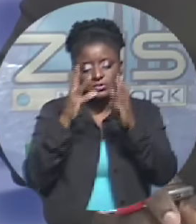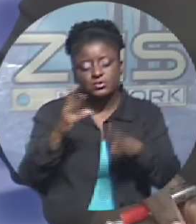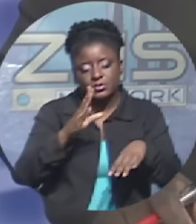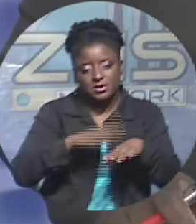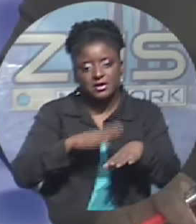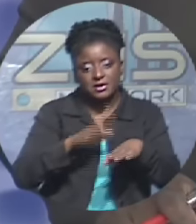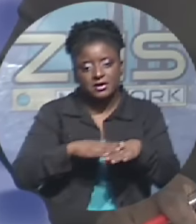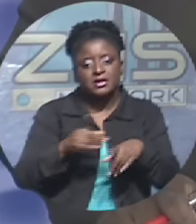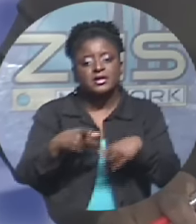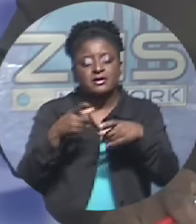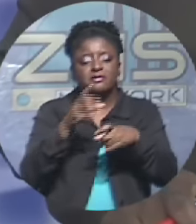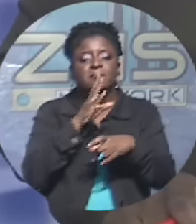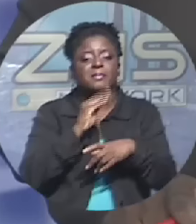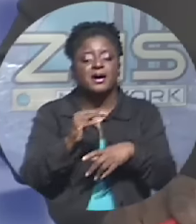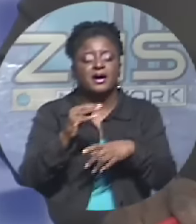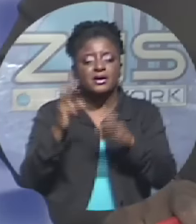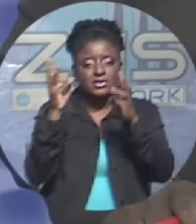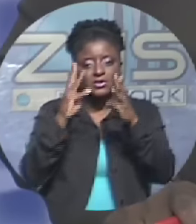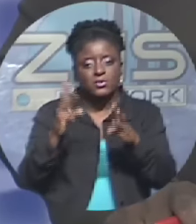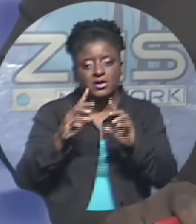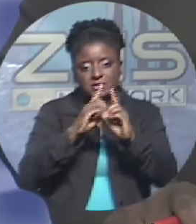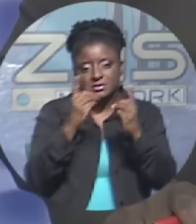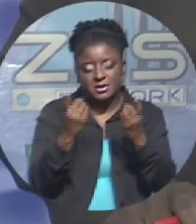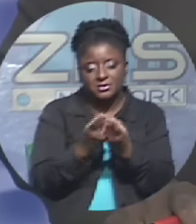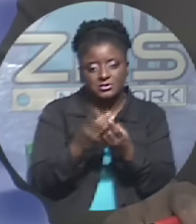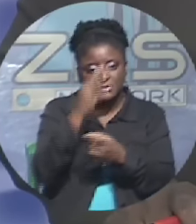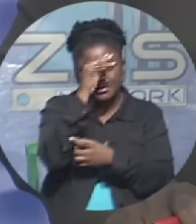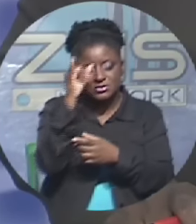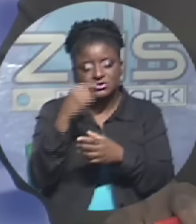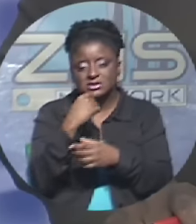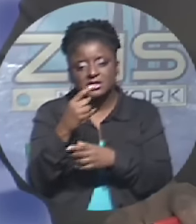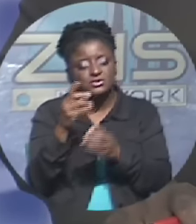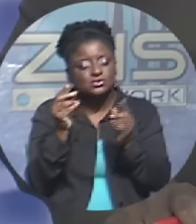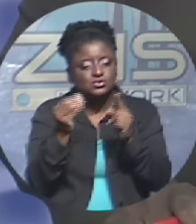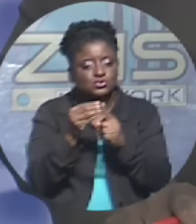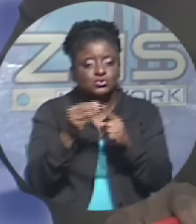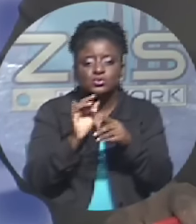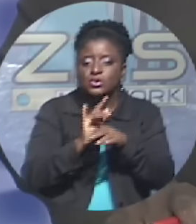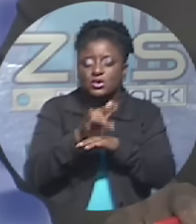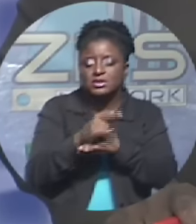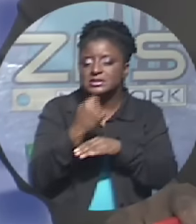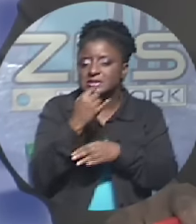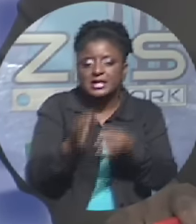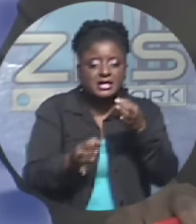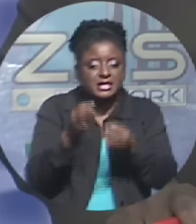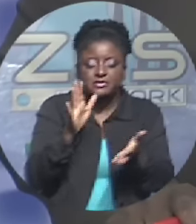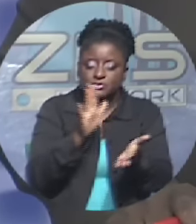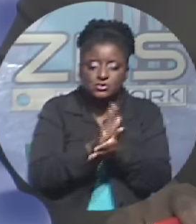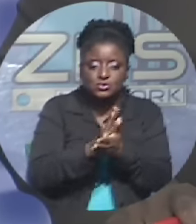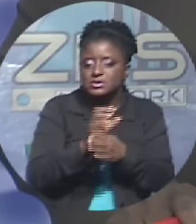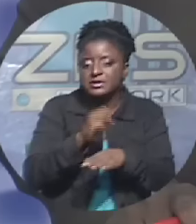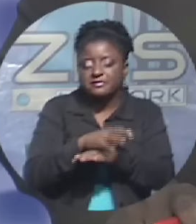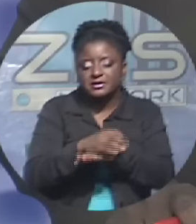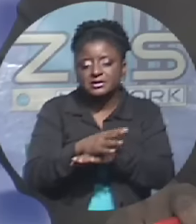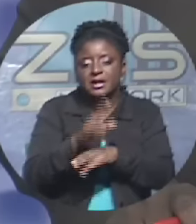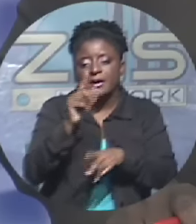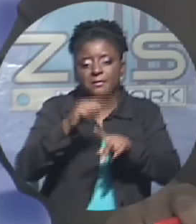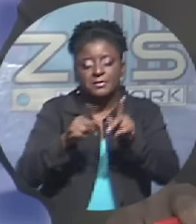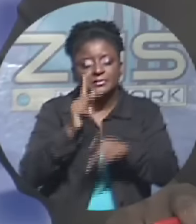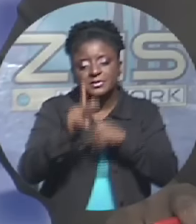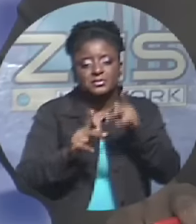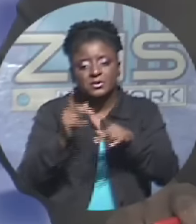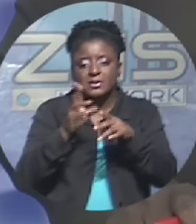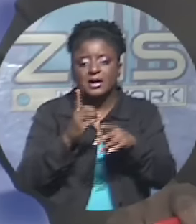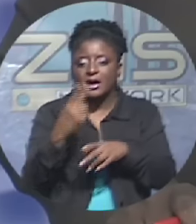Bahamas Department of Meteorology. Now, the ministry says it's too early to say whether schools will be affected, but the public will be updated through the ministry's